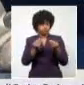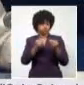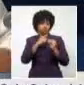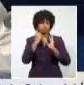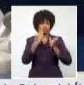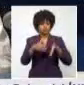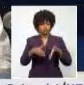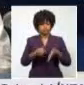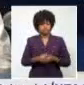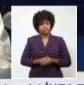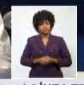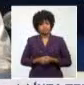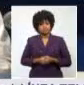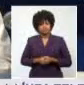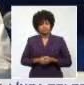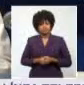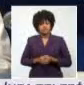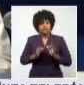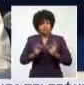rates.